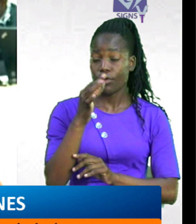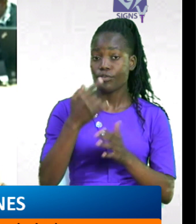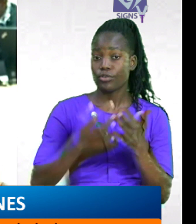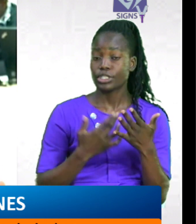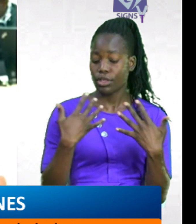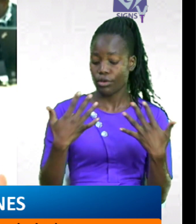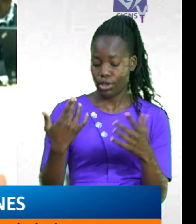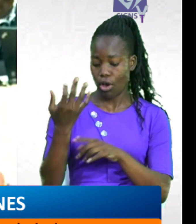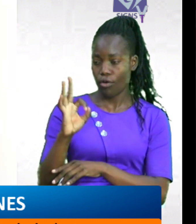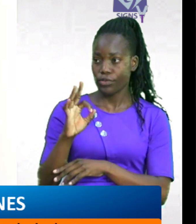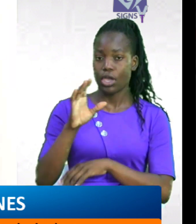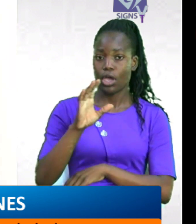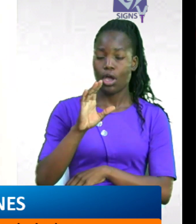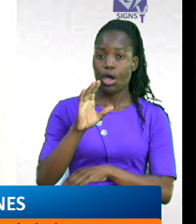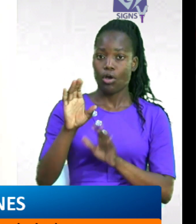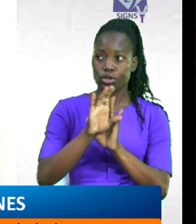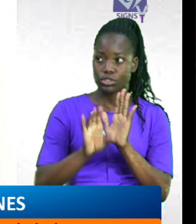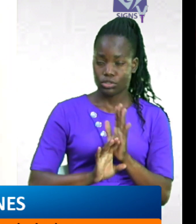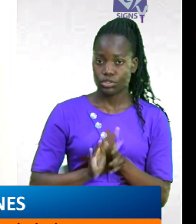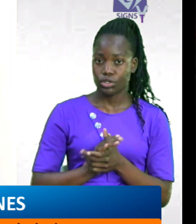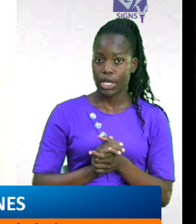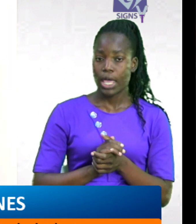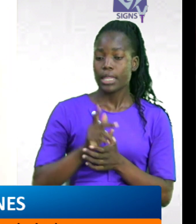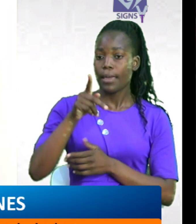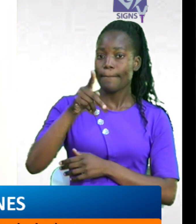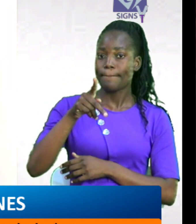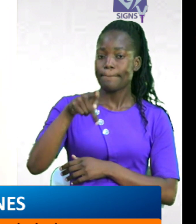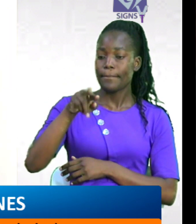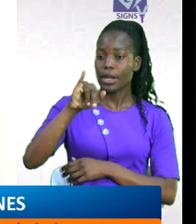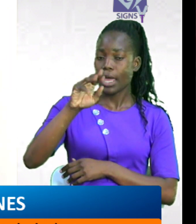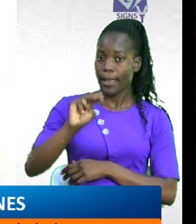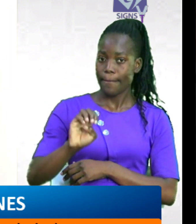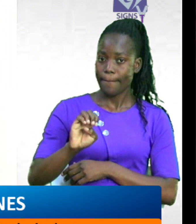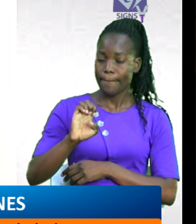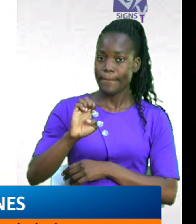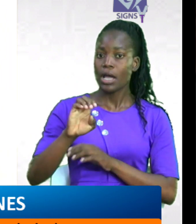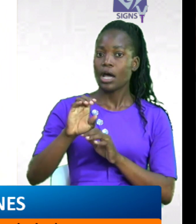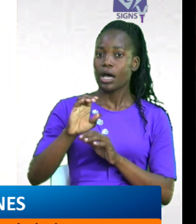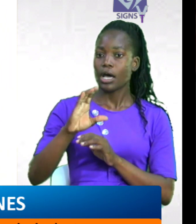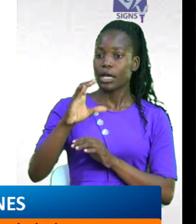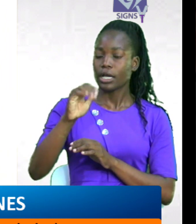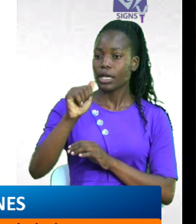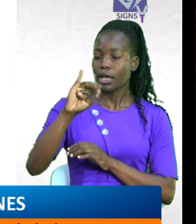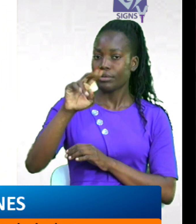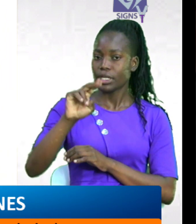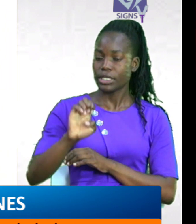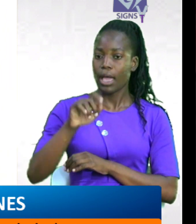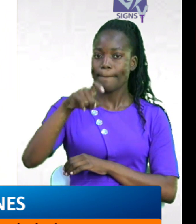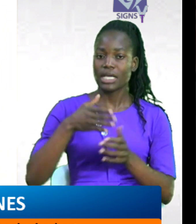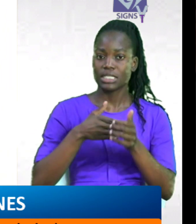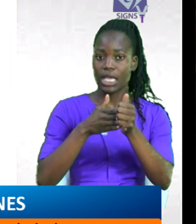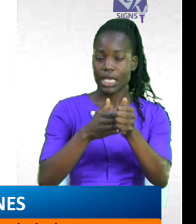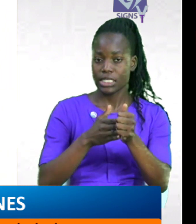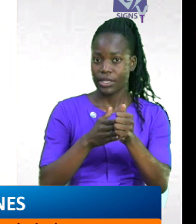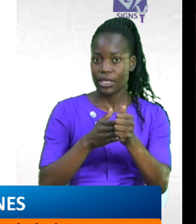promote the achievements of the objects of the Constitution. A prime cabinet secretary, this one should